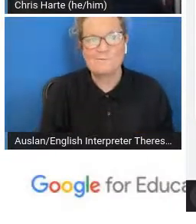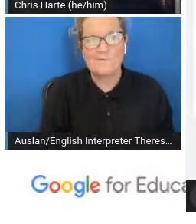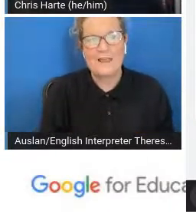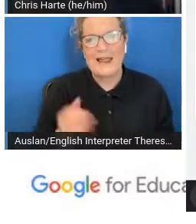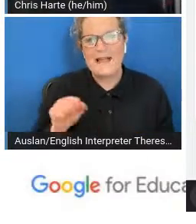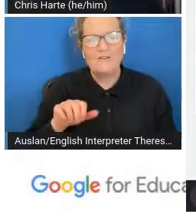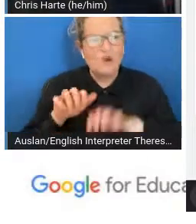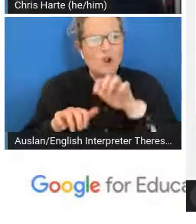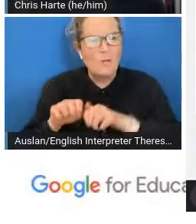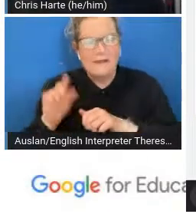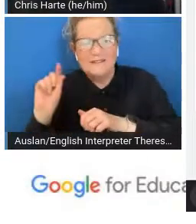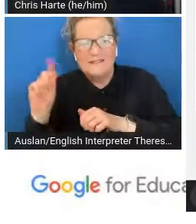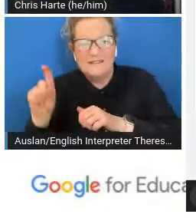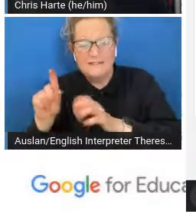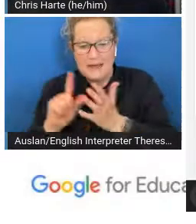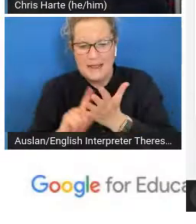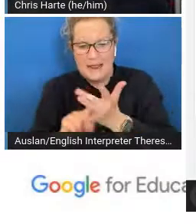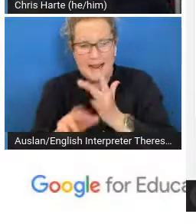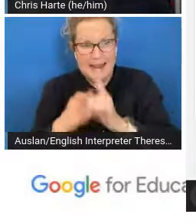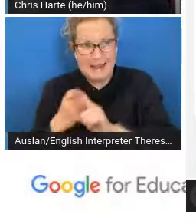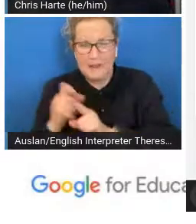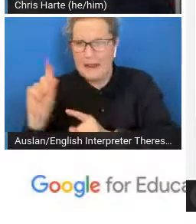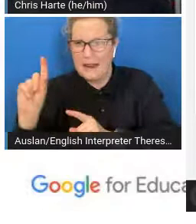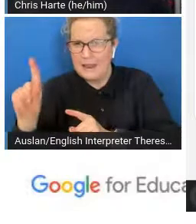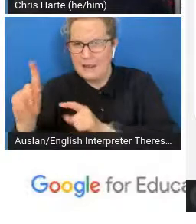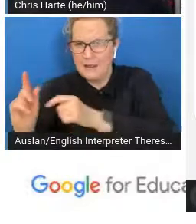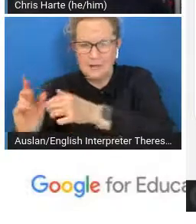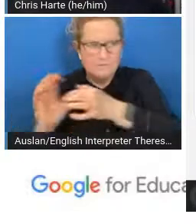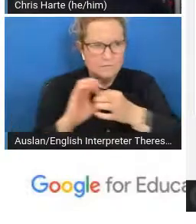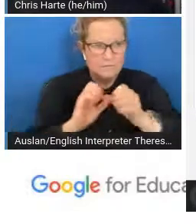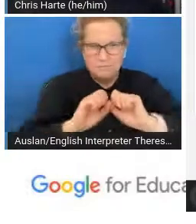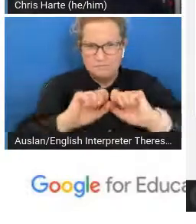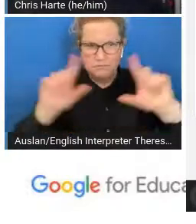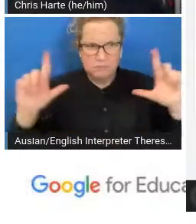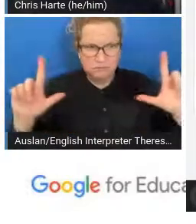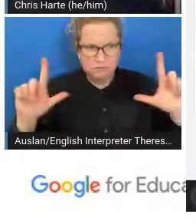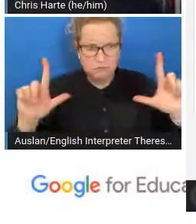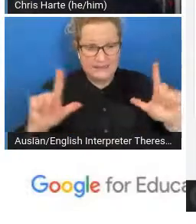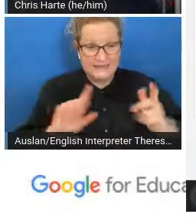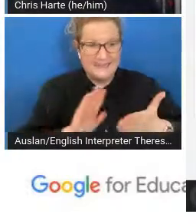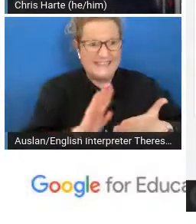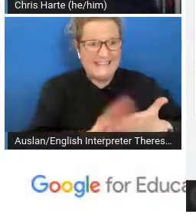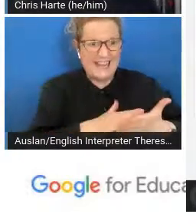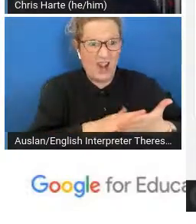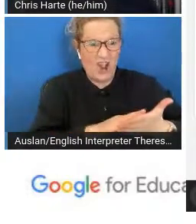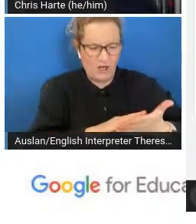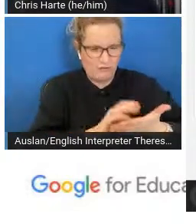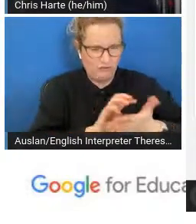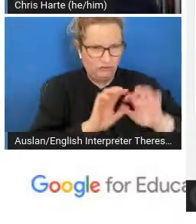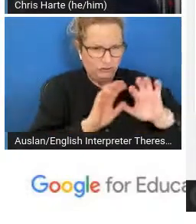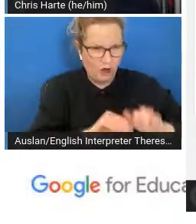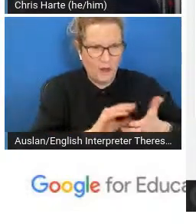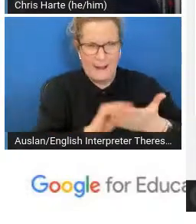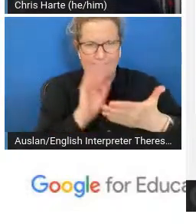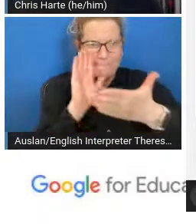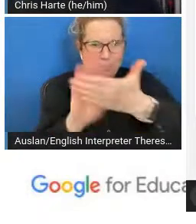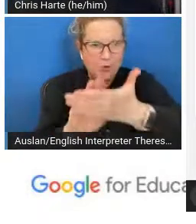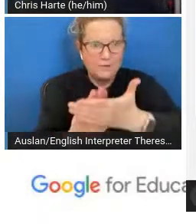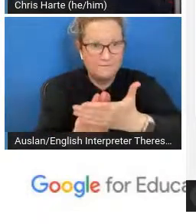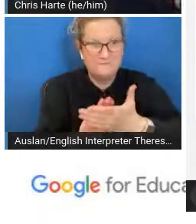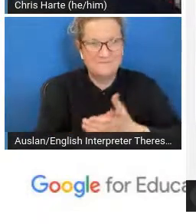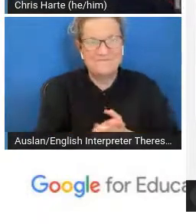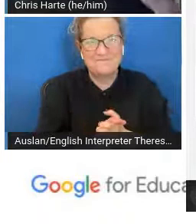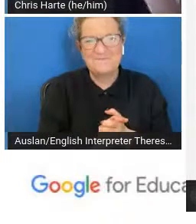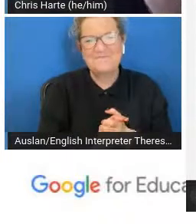comments. Grab a sticky note and start adding some ideas of some socially important challenges, some sympathy ideas that we